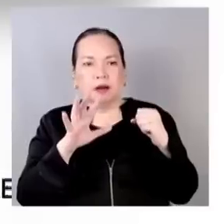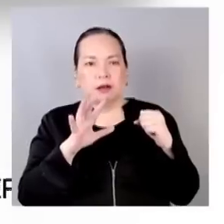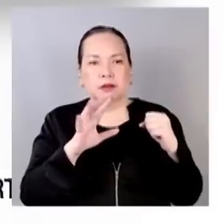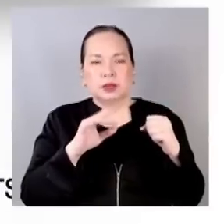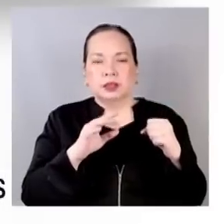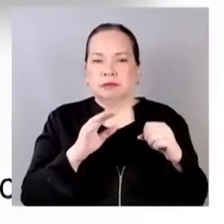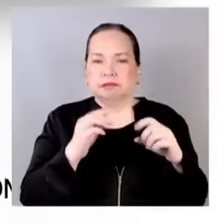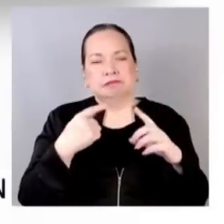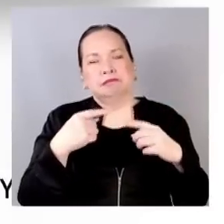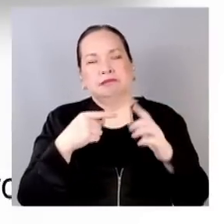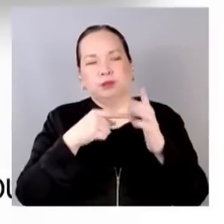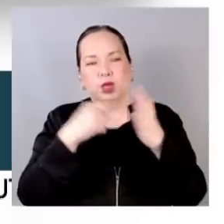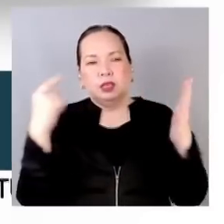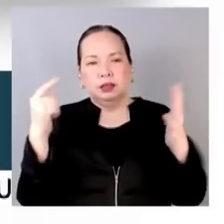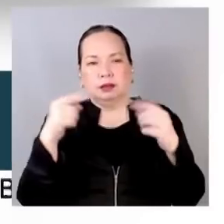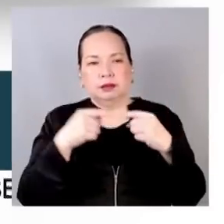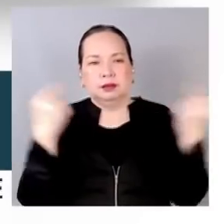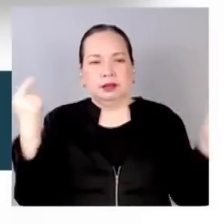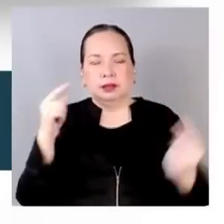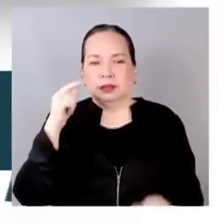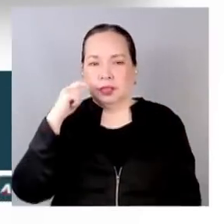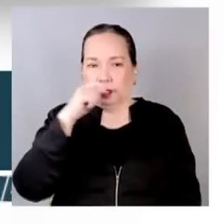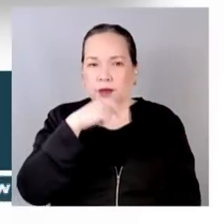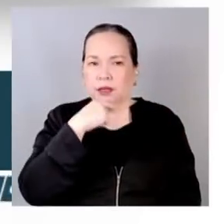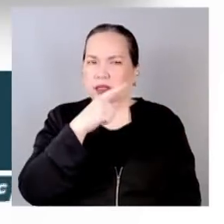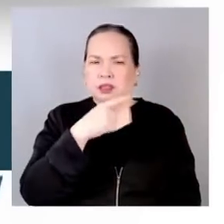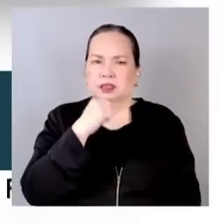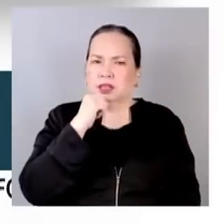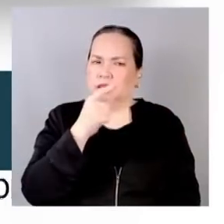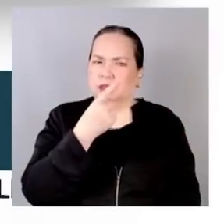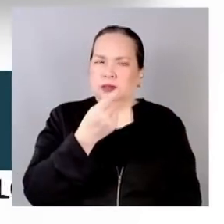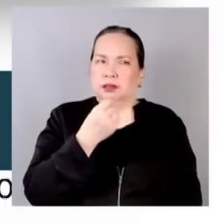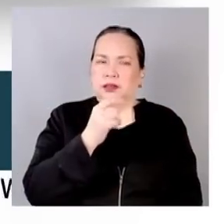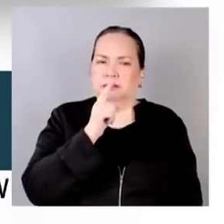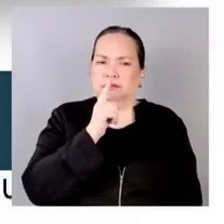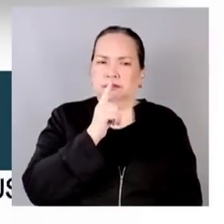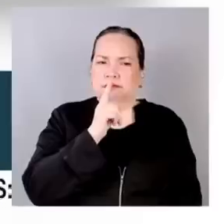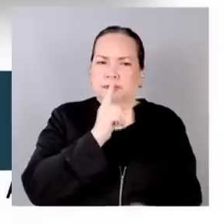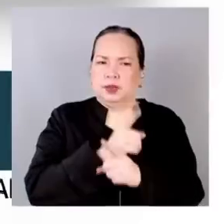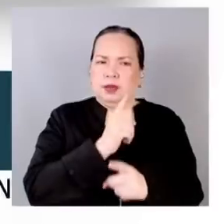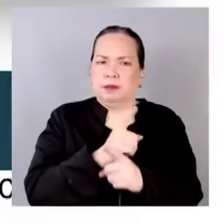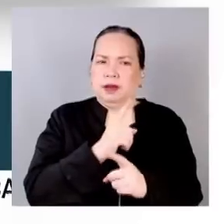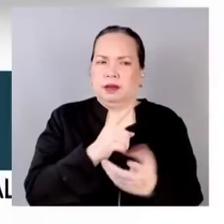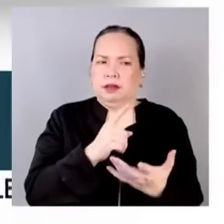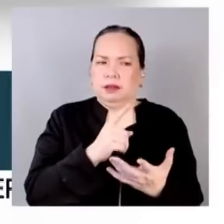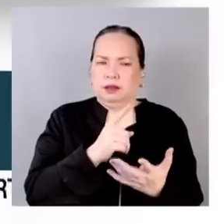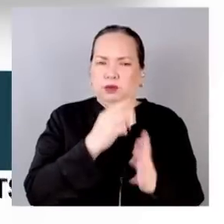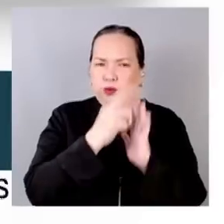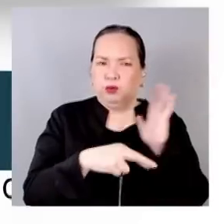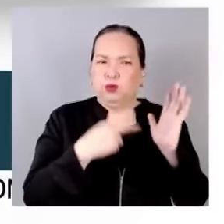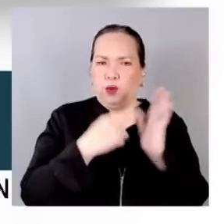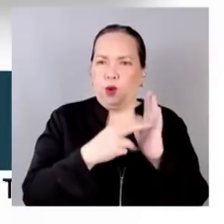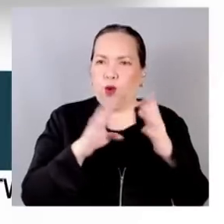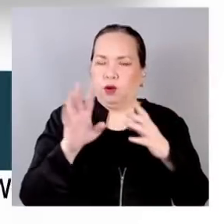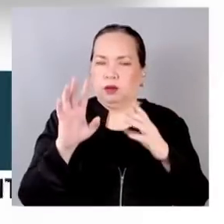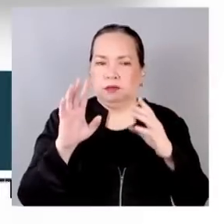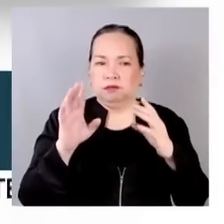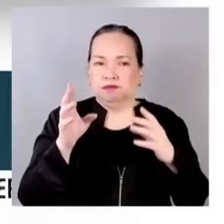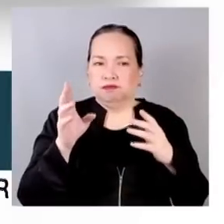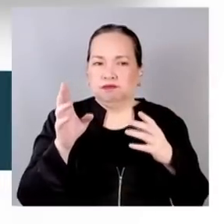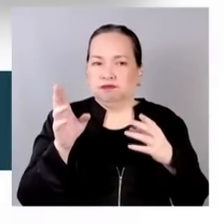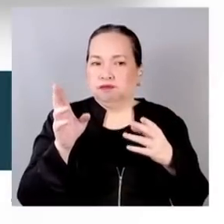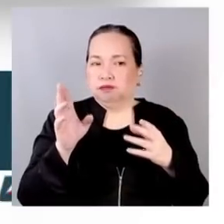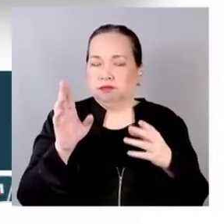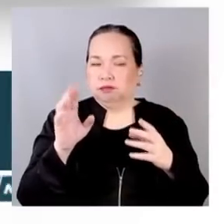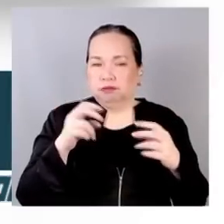says Huang has no business being a diplomat if he cannot engage with the Philippines in a respectful manner. She adds Huang, along with